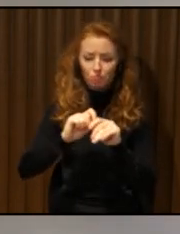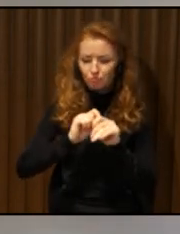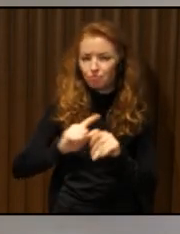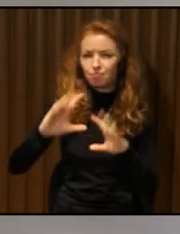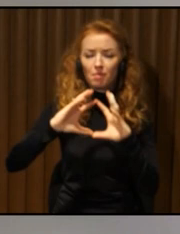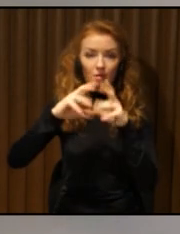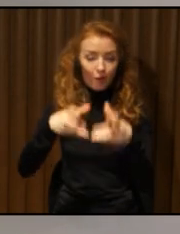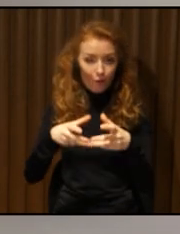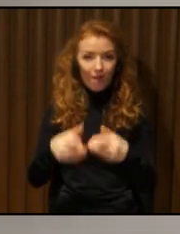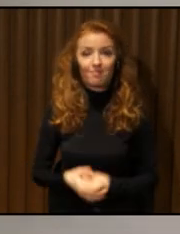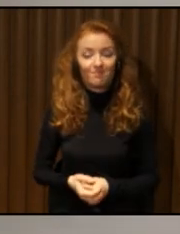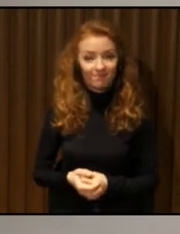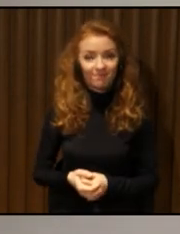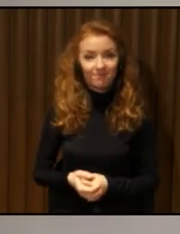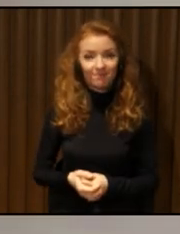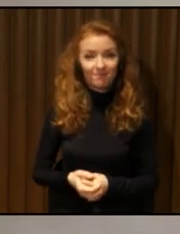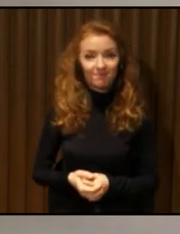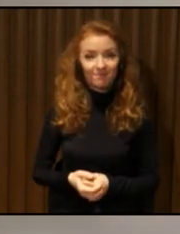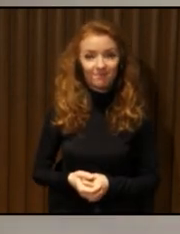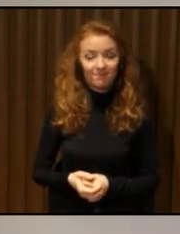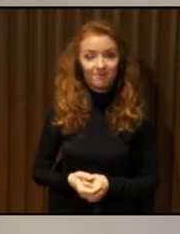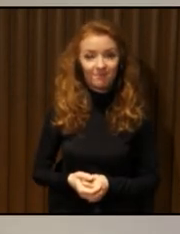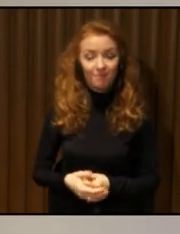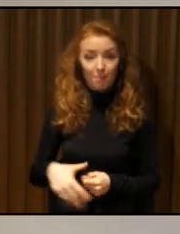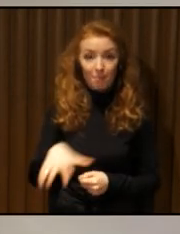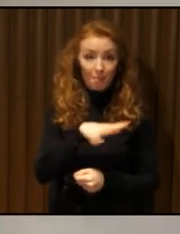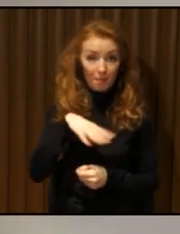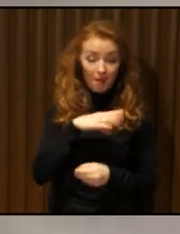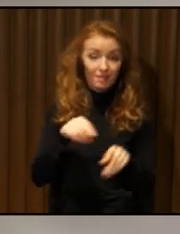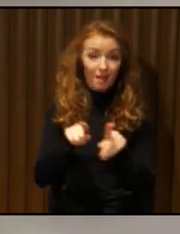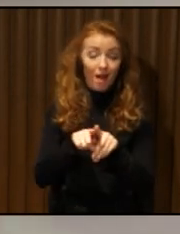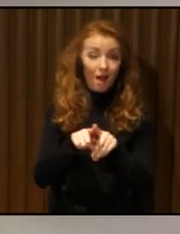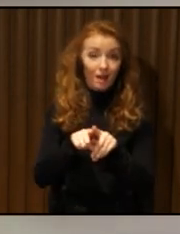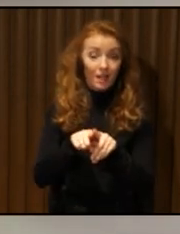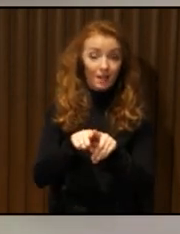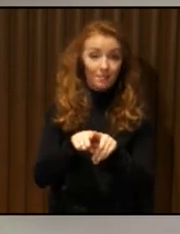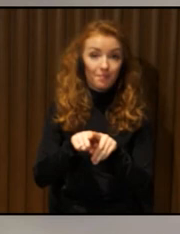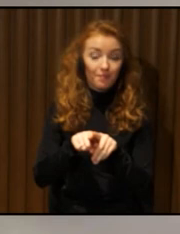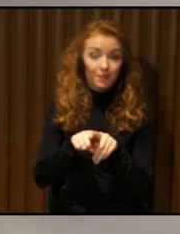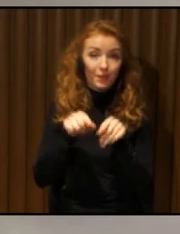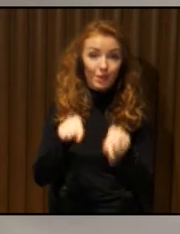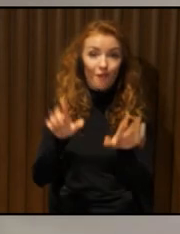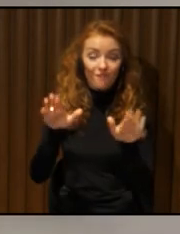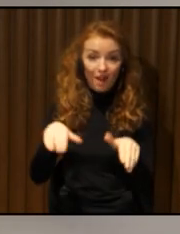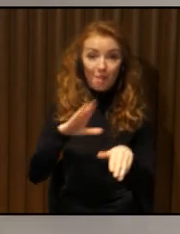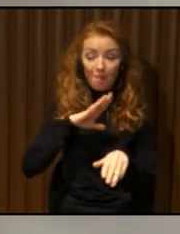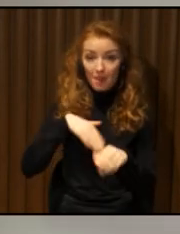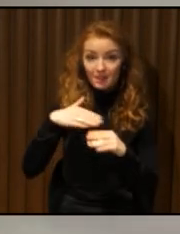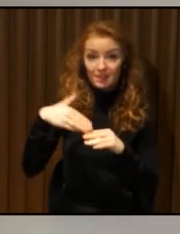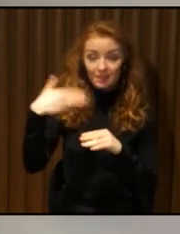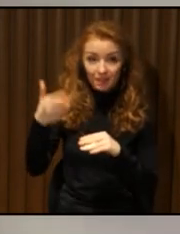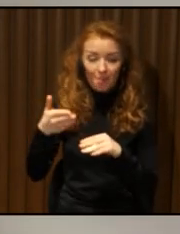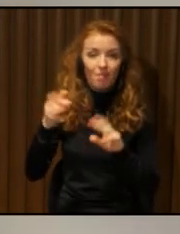Cannes Advertising Festival. But mostly it was a very, very difficult project to